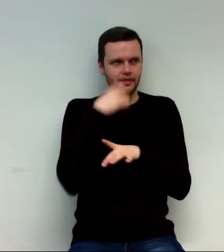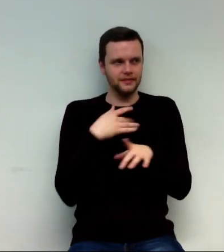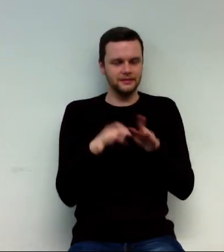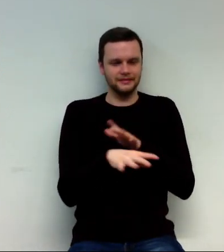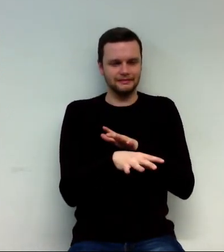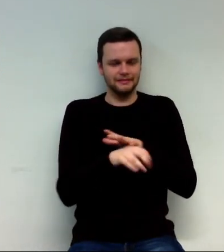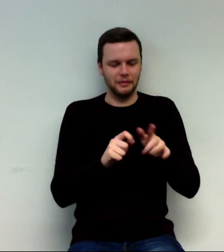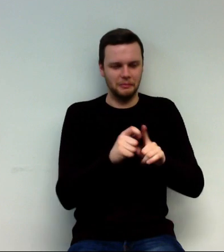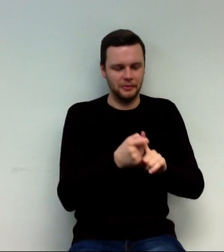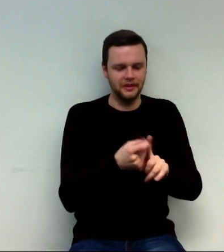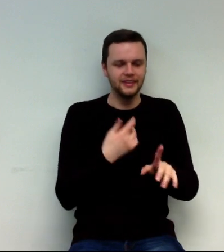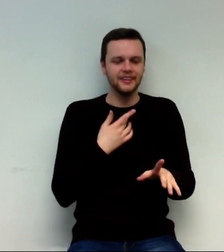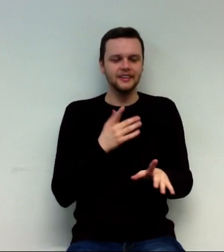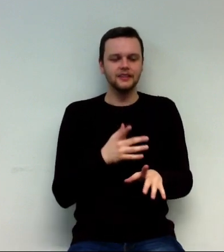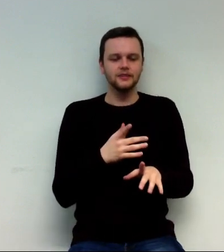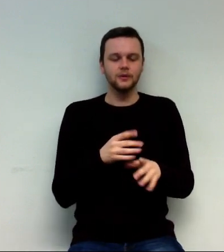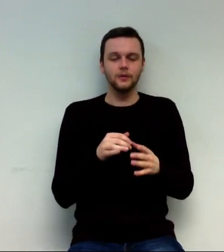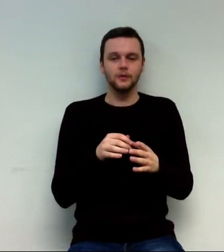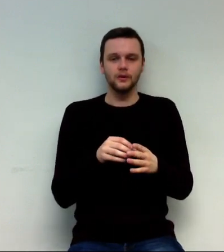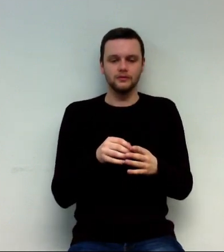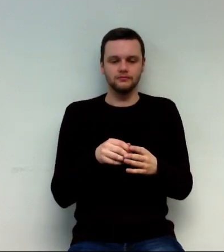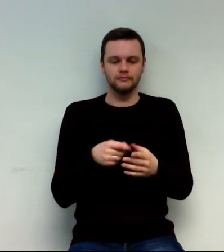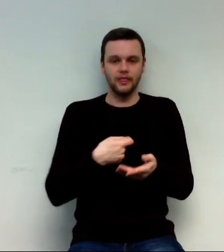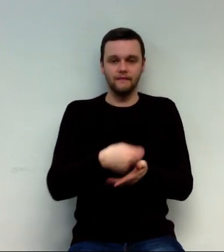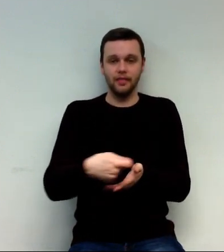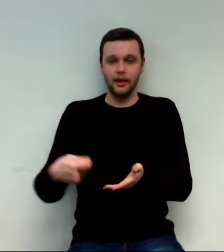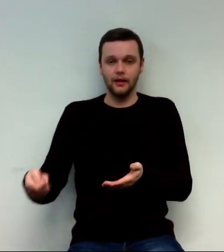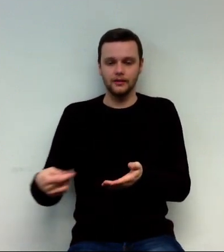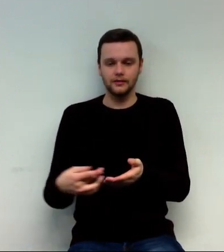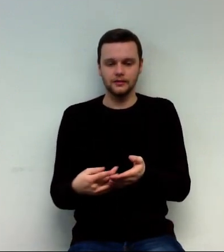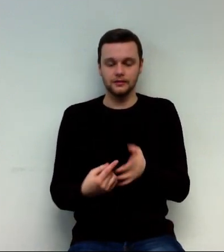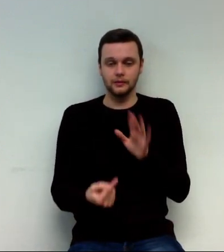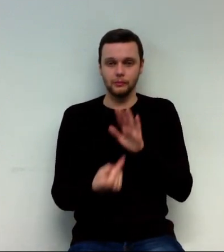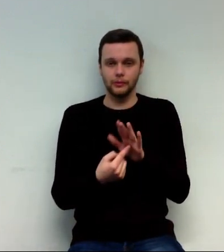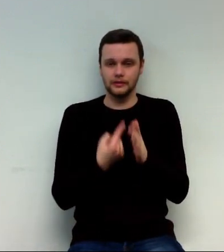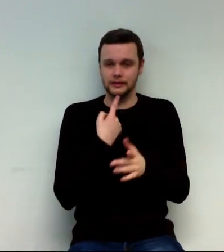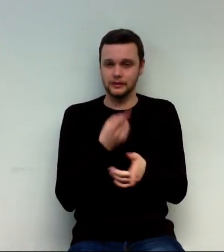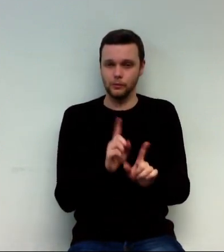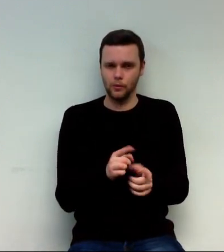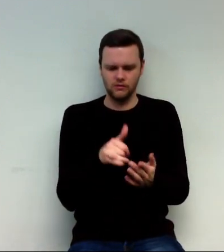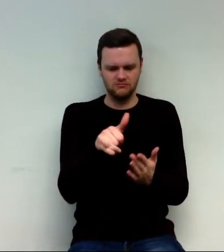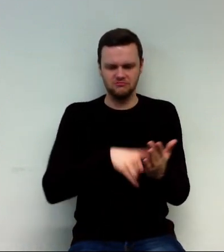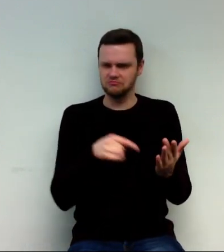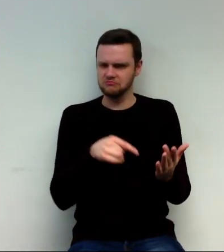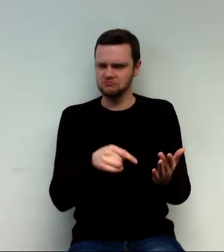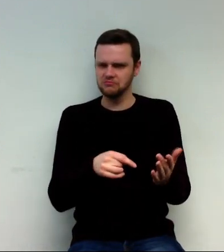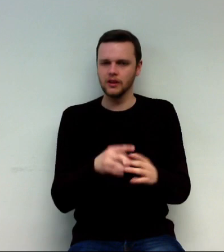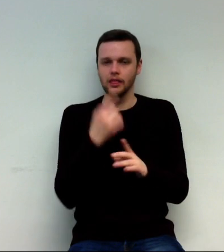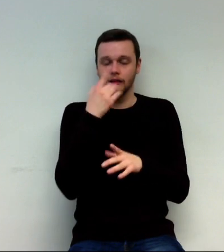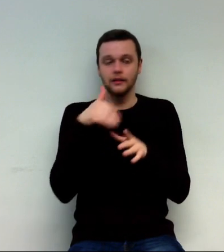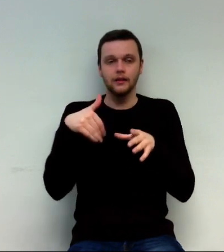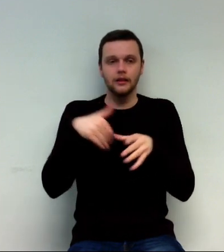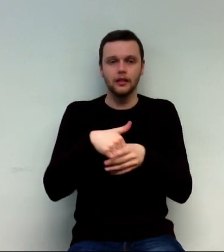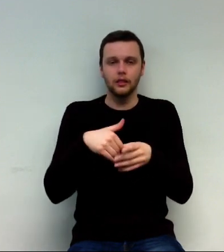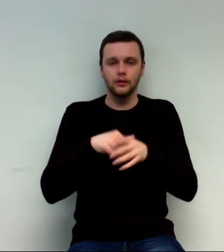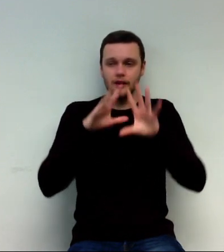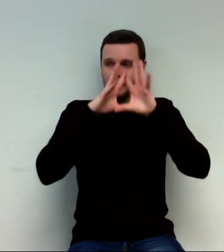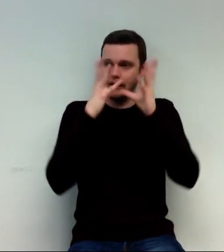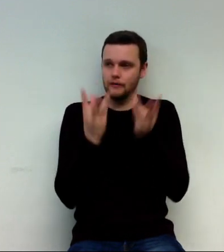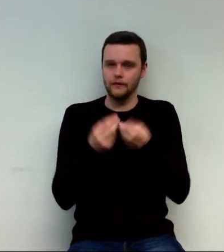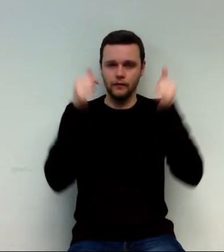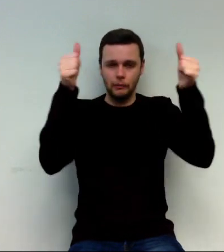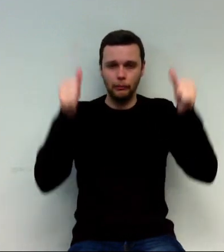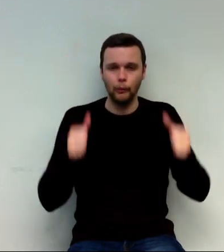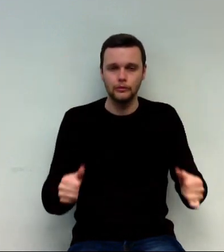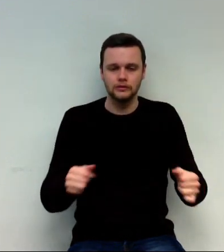say, but on your flyers, what would you recommend, Ray? I mean, yeah, include everything on posters and flyers,